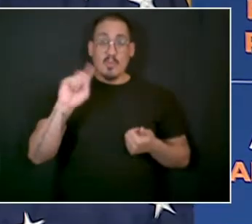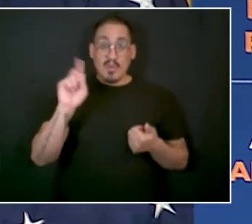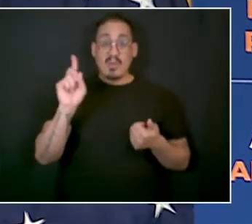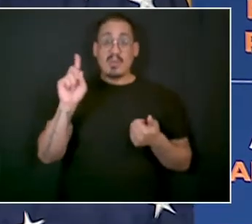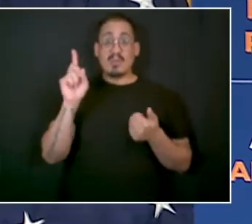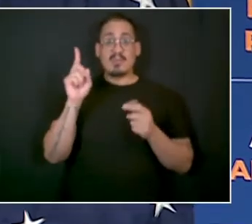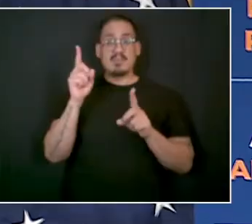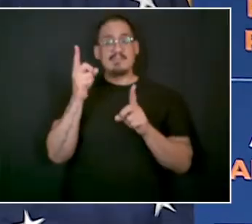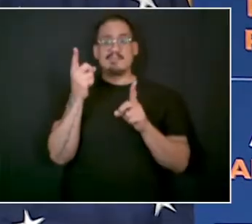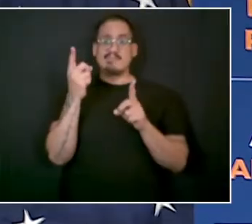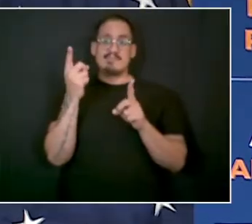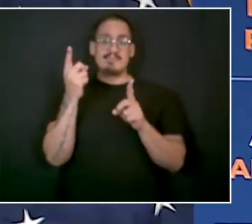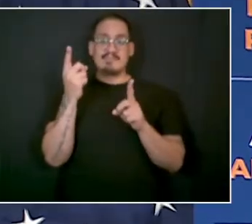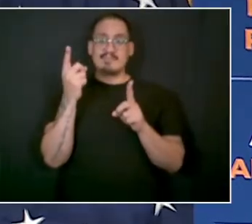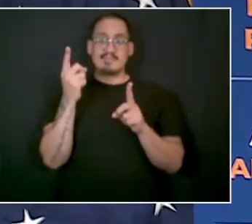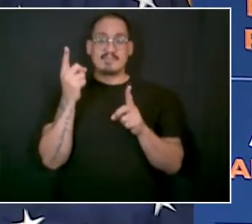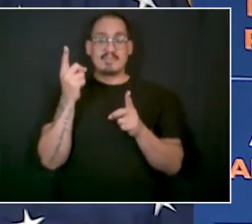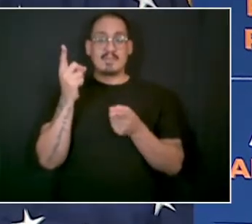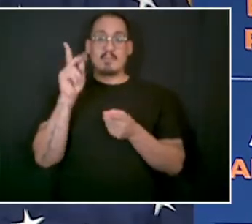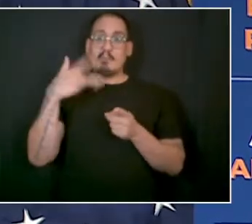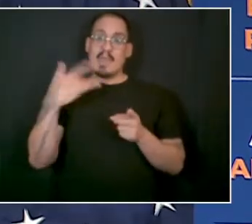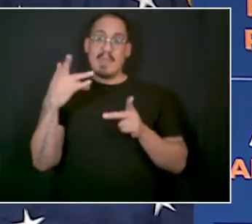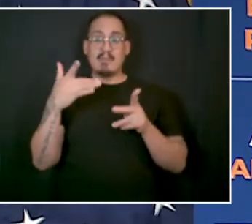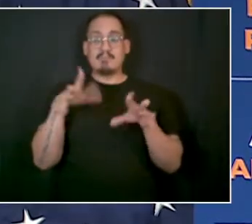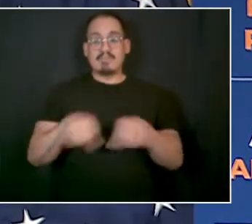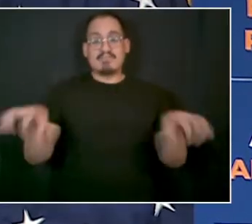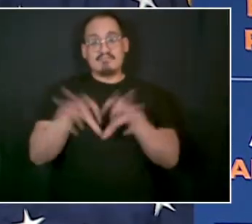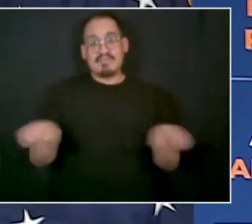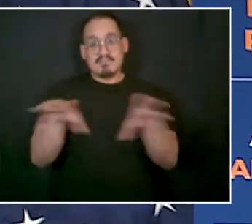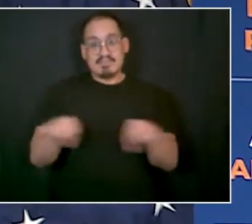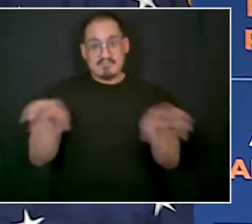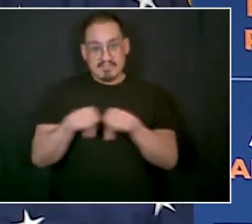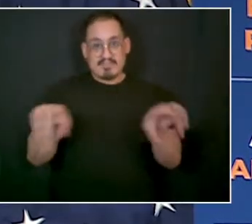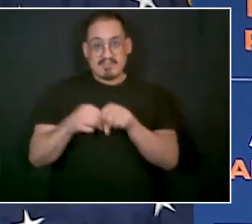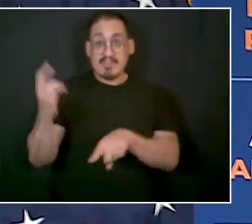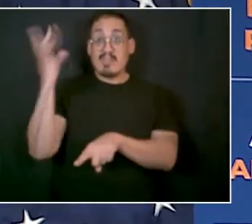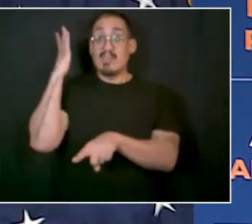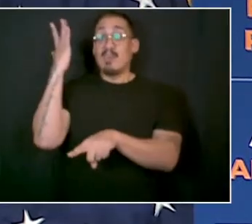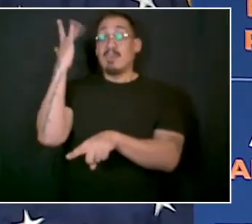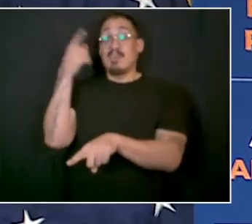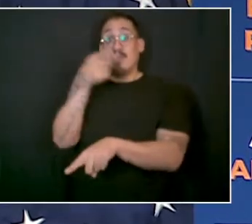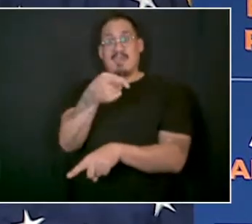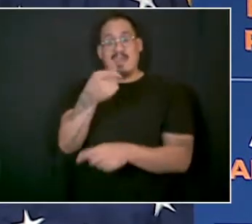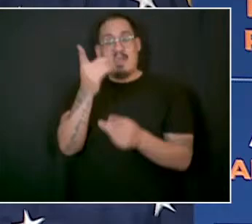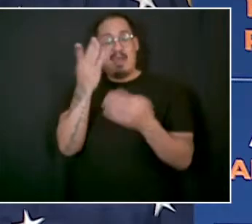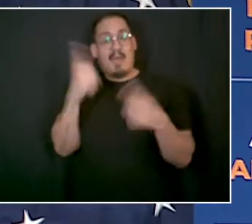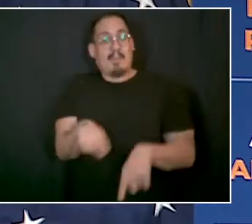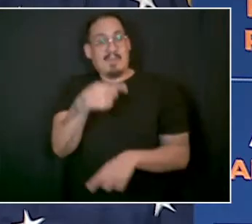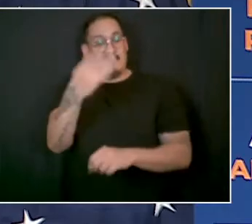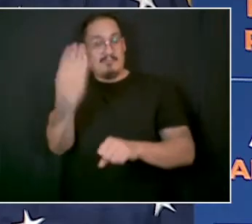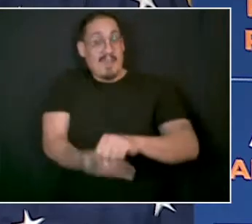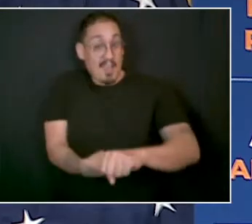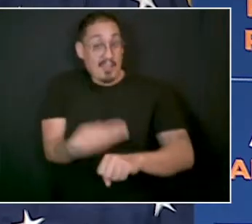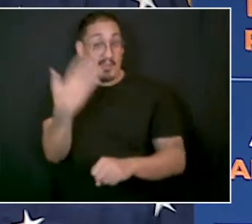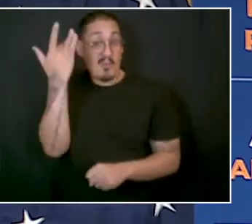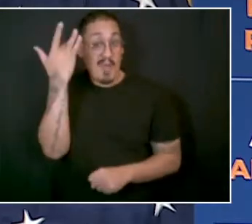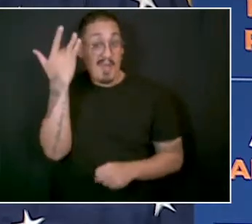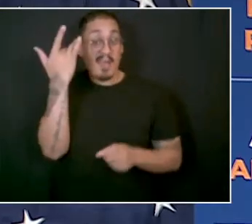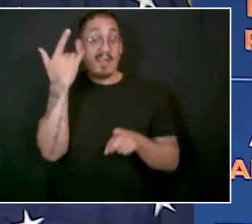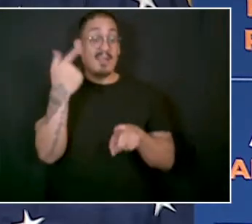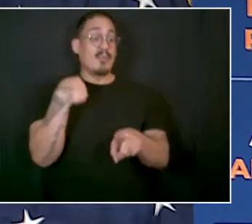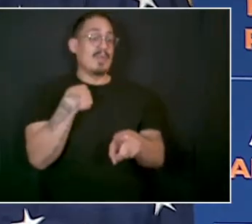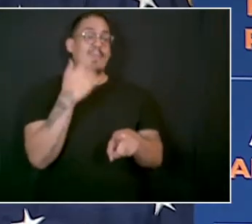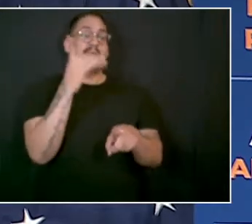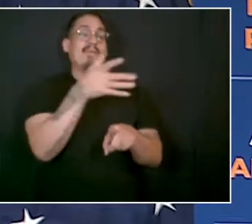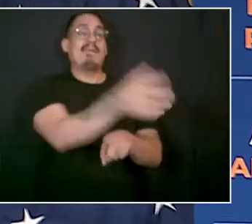habitual shoplifting took place. So he was fired because of that. But we were able to find him a job